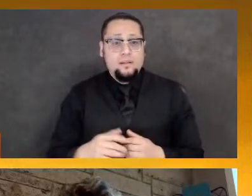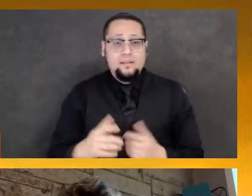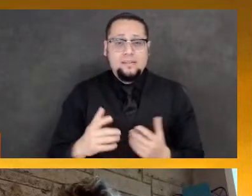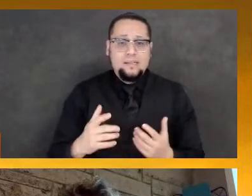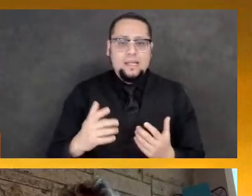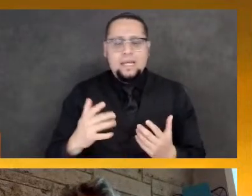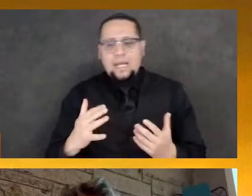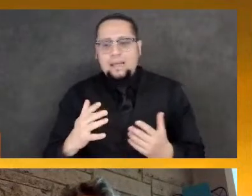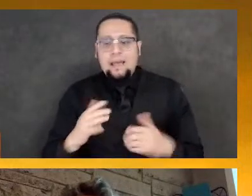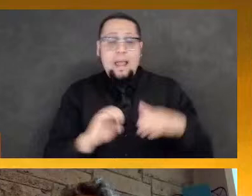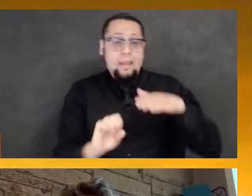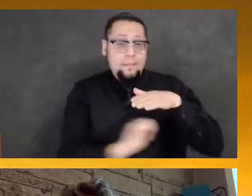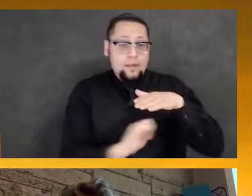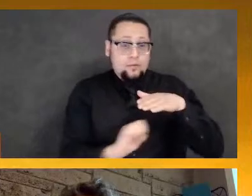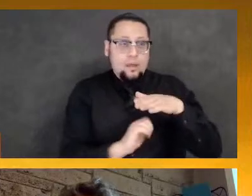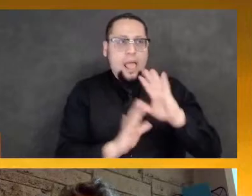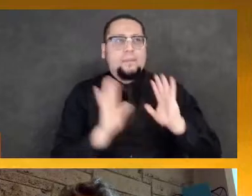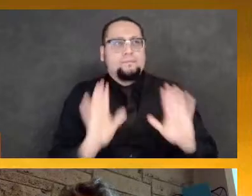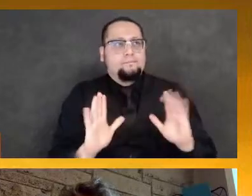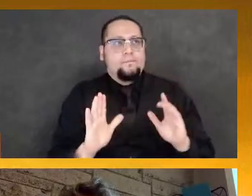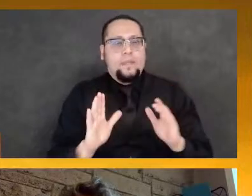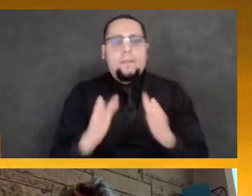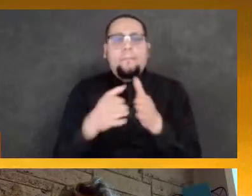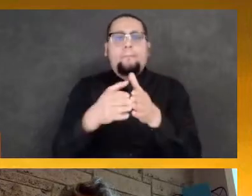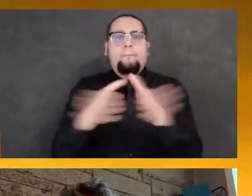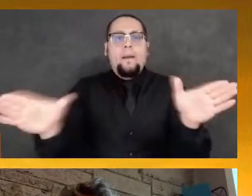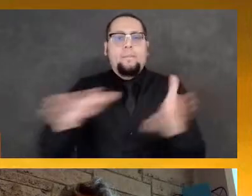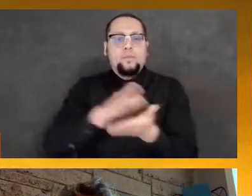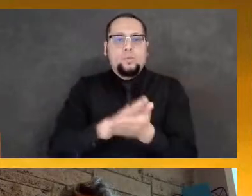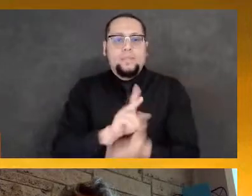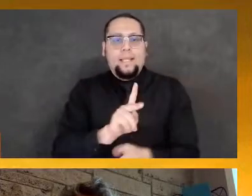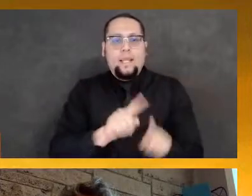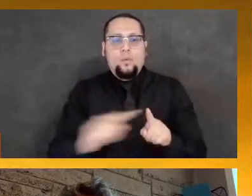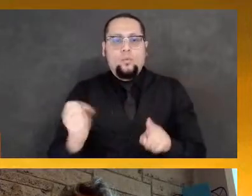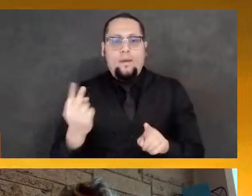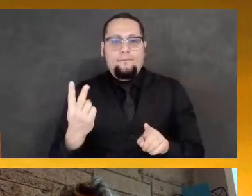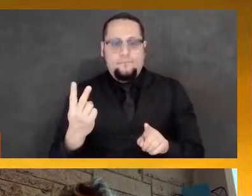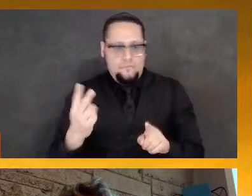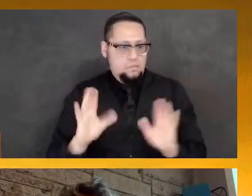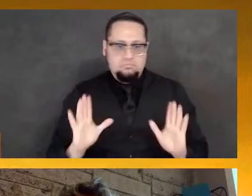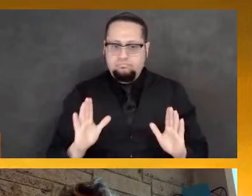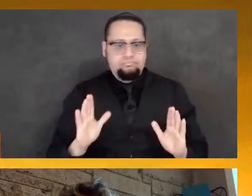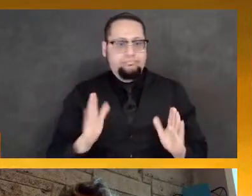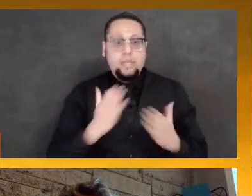not elementary, but the public schools, K through 12. Once you